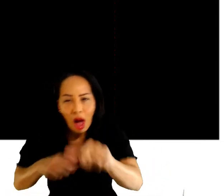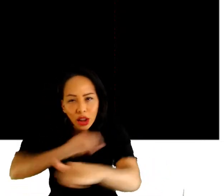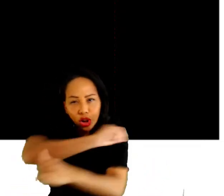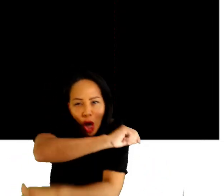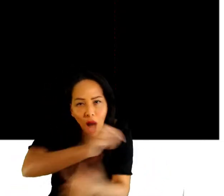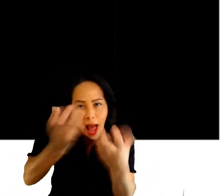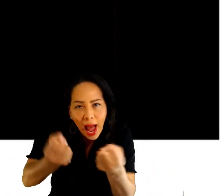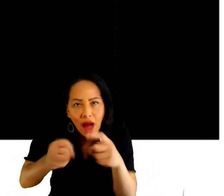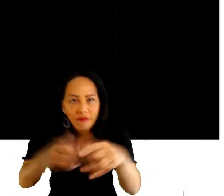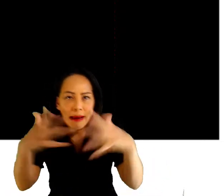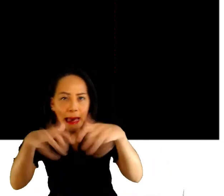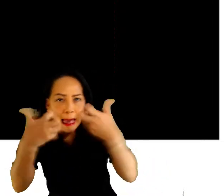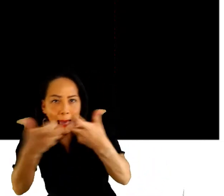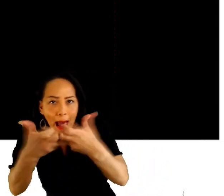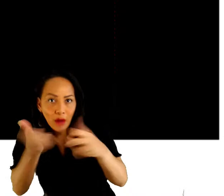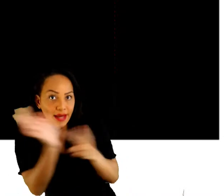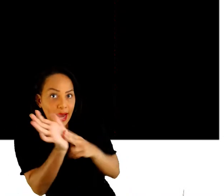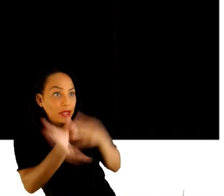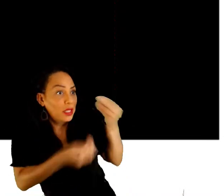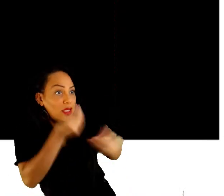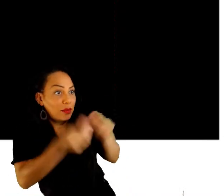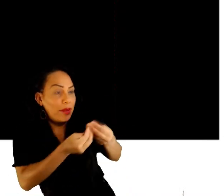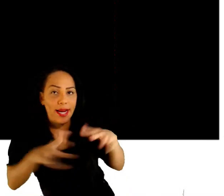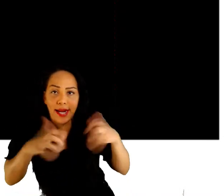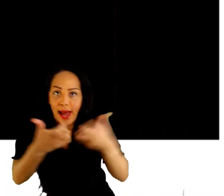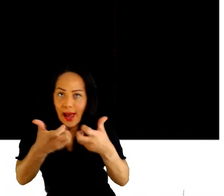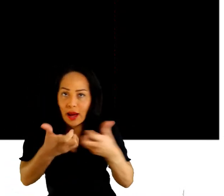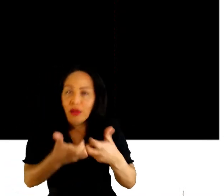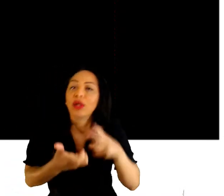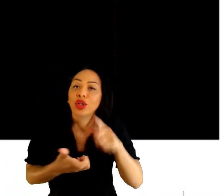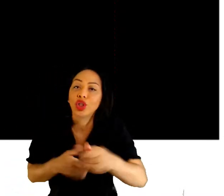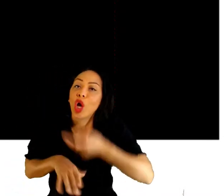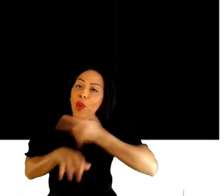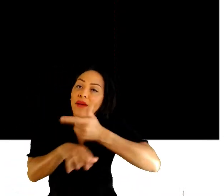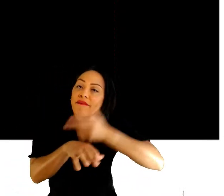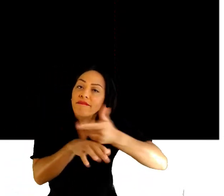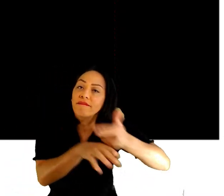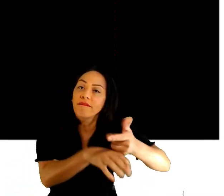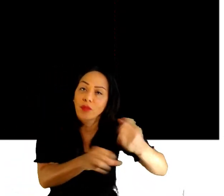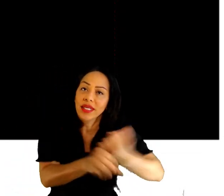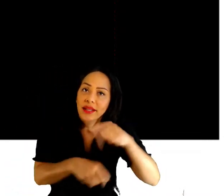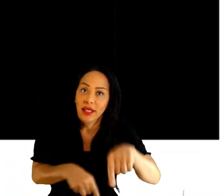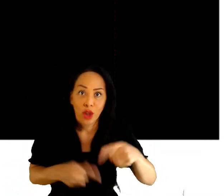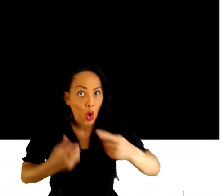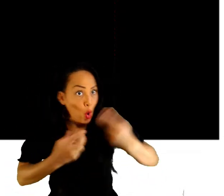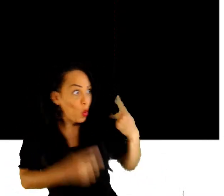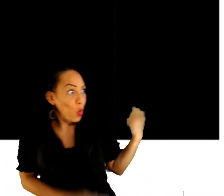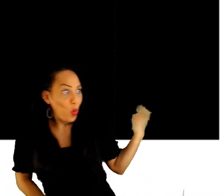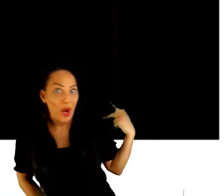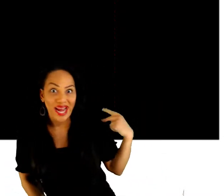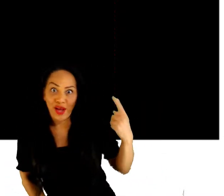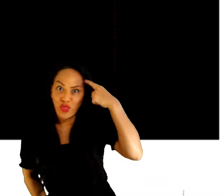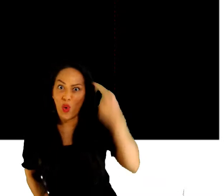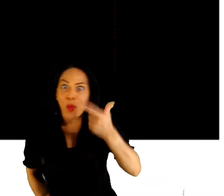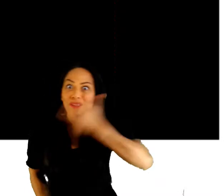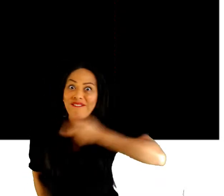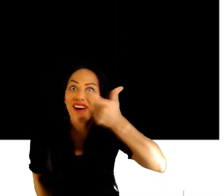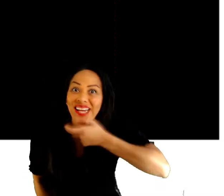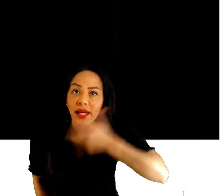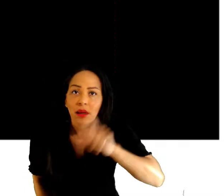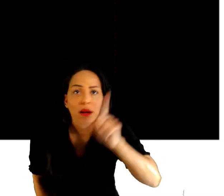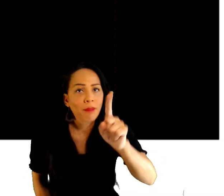was projected live for the audience. So we showed it in a work in progress, and we thought it was hilarious. We found it very funny. But the audience